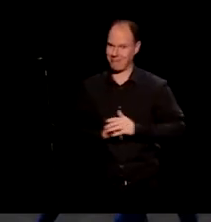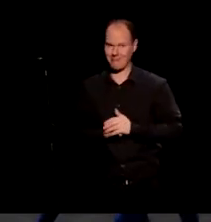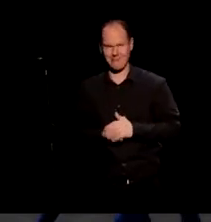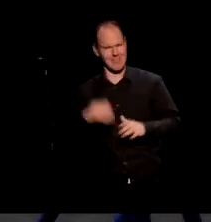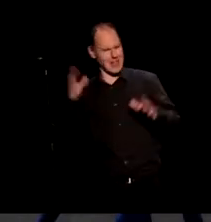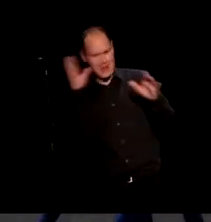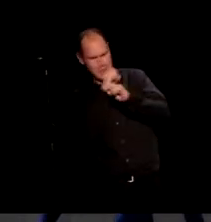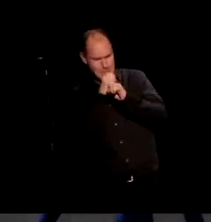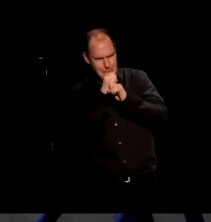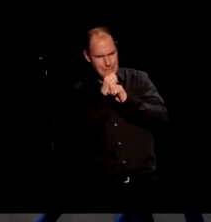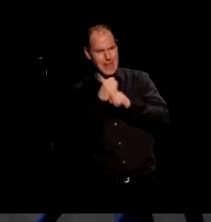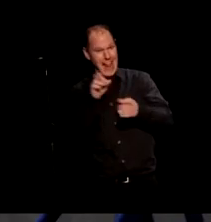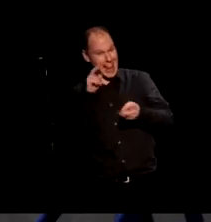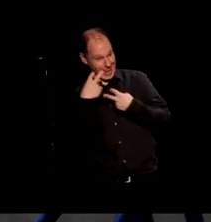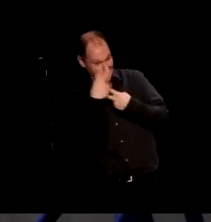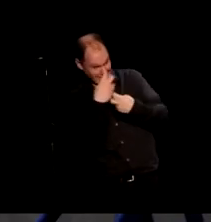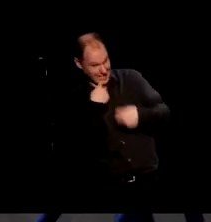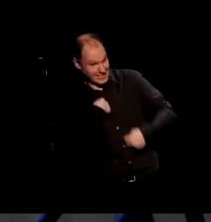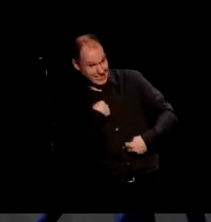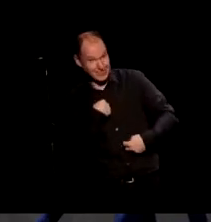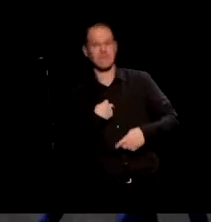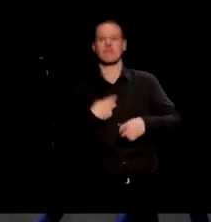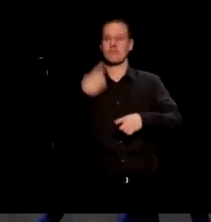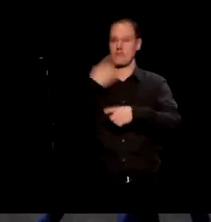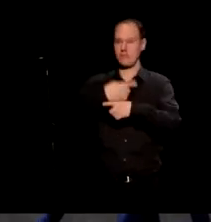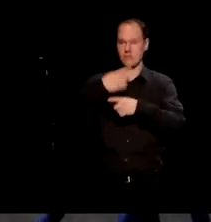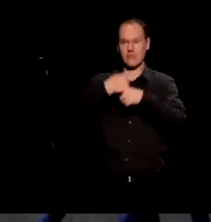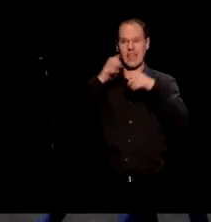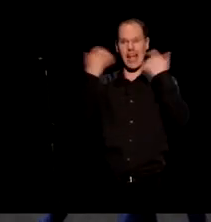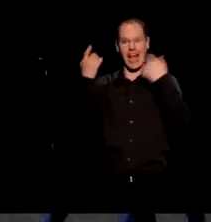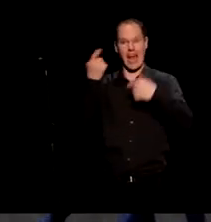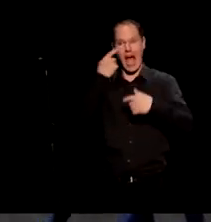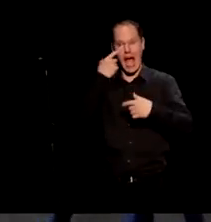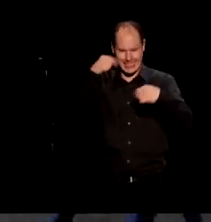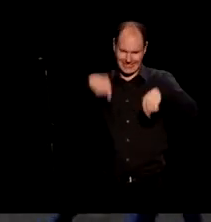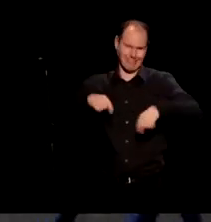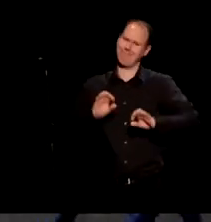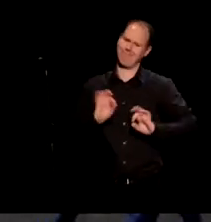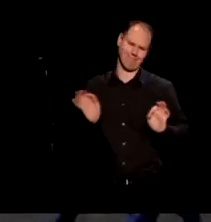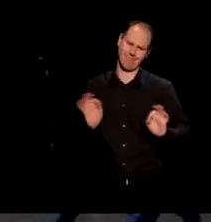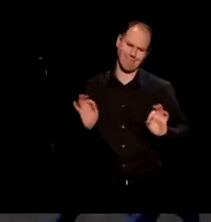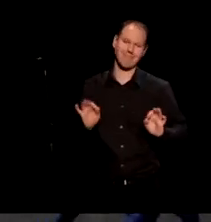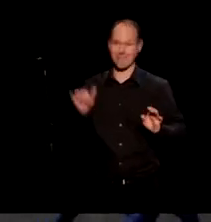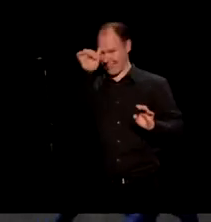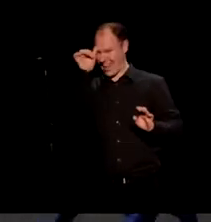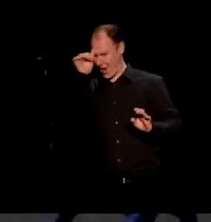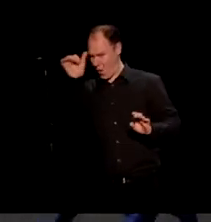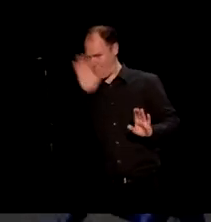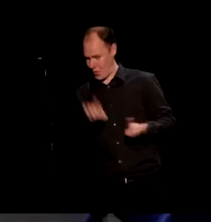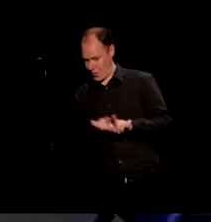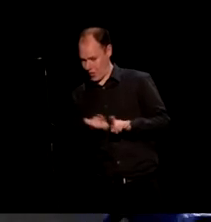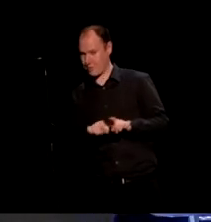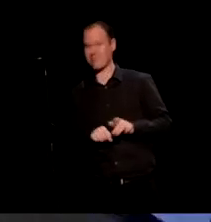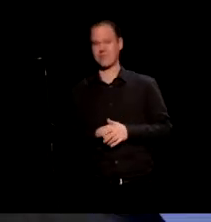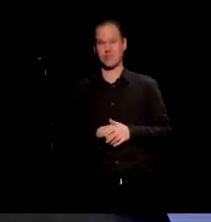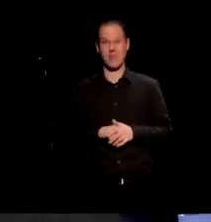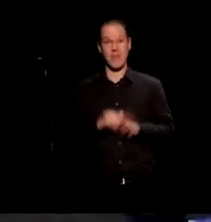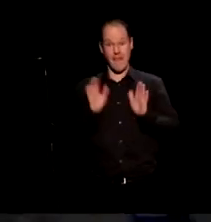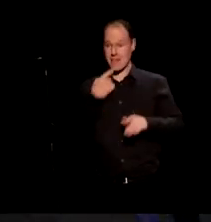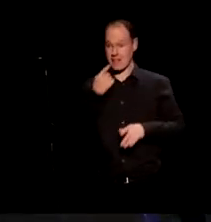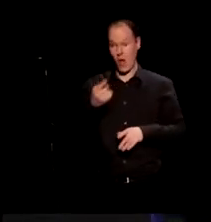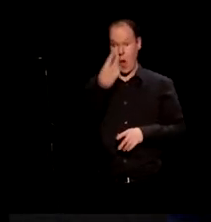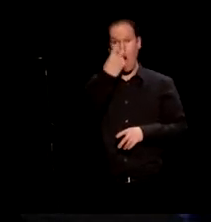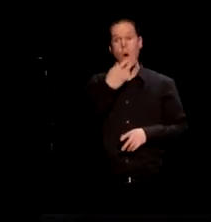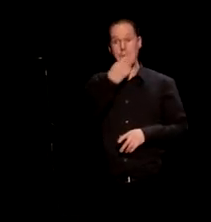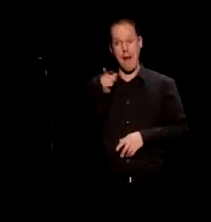Shut your mouth and listen to me. You know that the cat's eye ain't in this place, and I know it ain't here either. Now, we've got to tell this old man